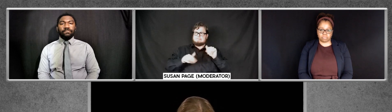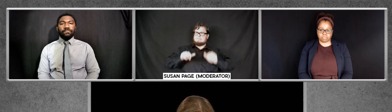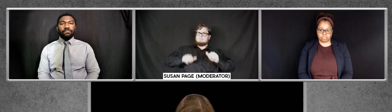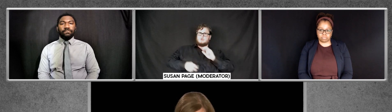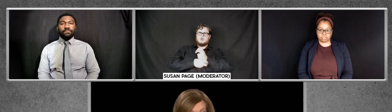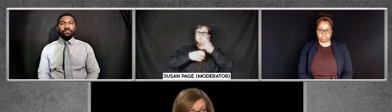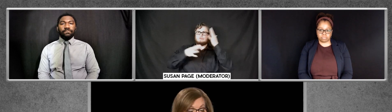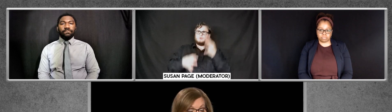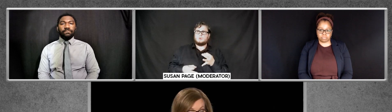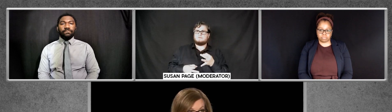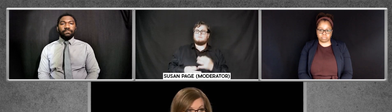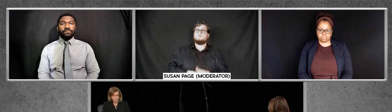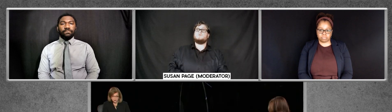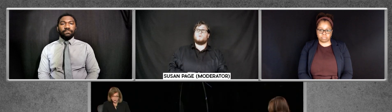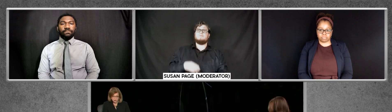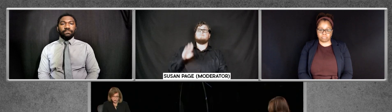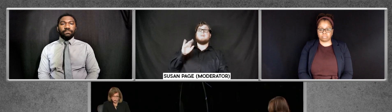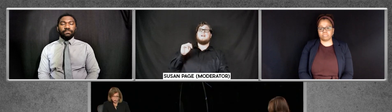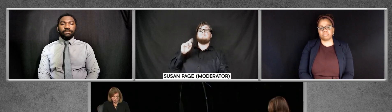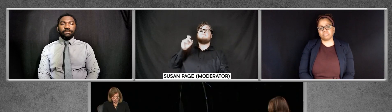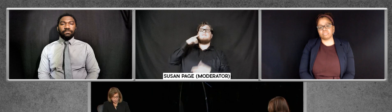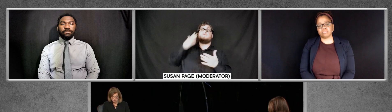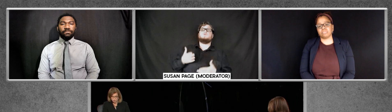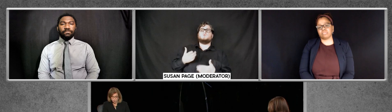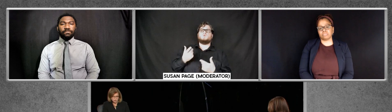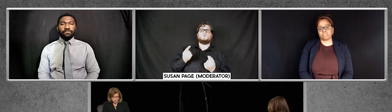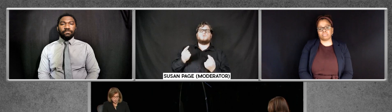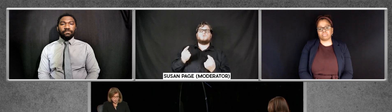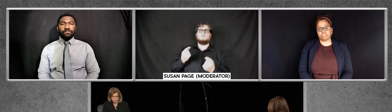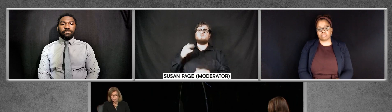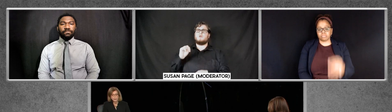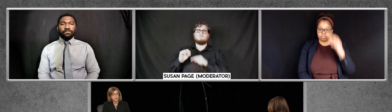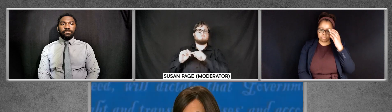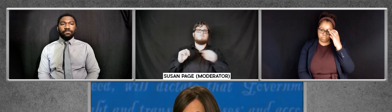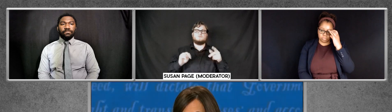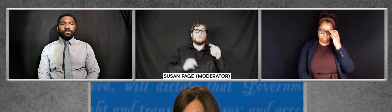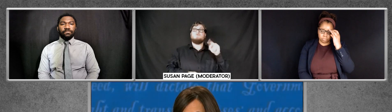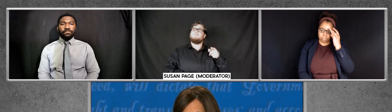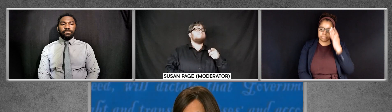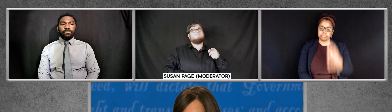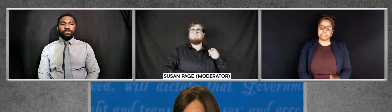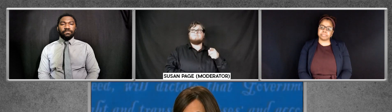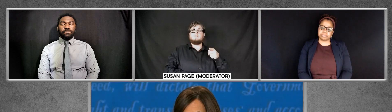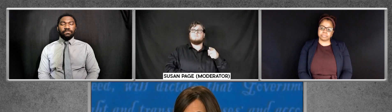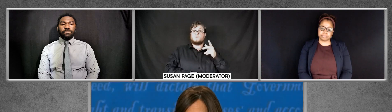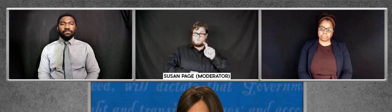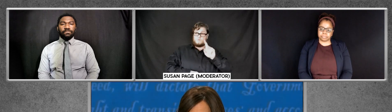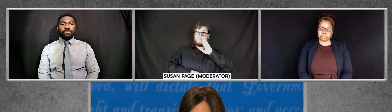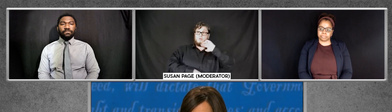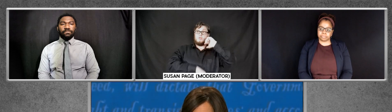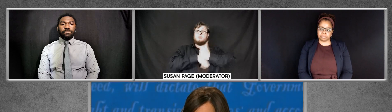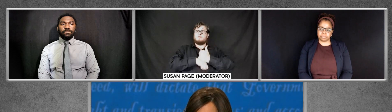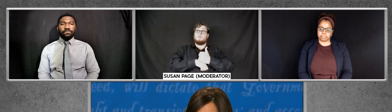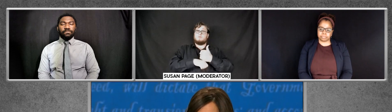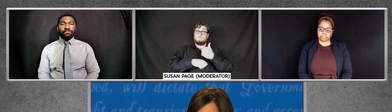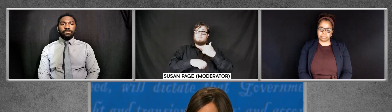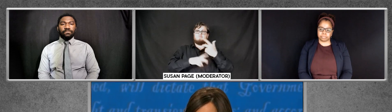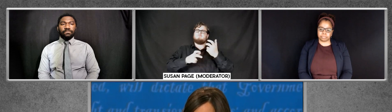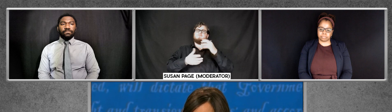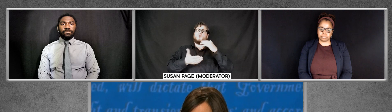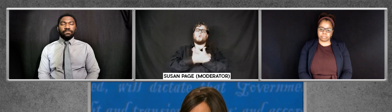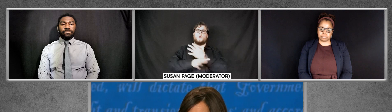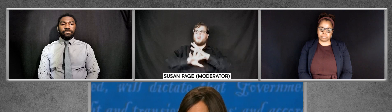January and February that a Trump administration wouldn't do? Would you impose new lockdowns for businesses and schools and hotspots?